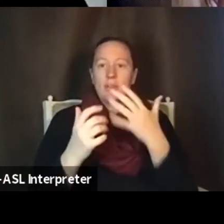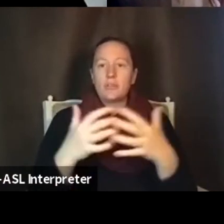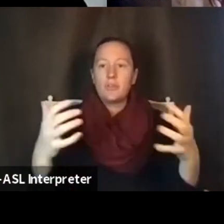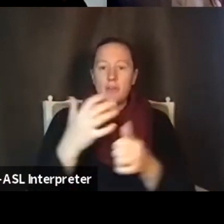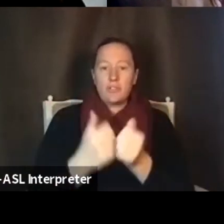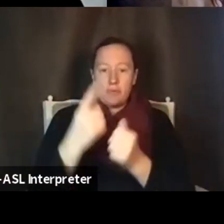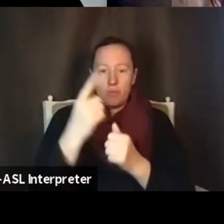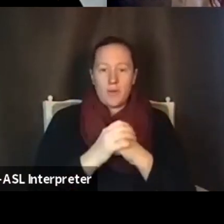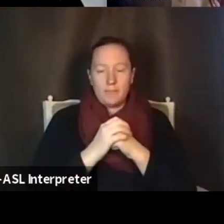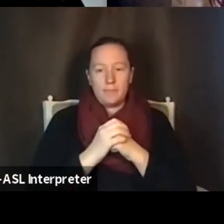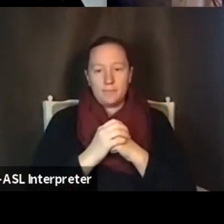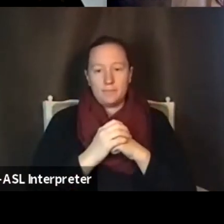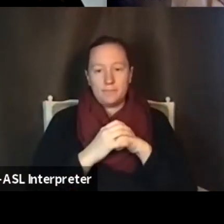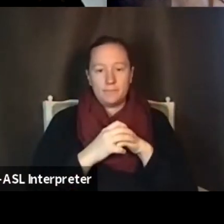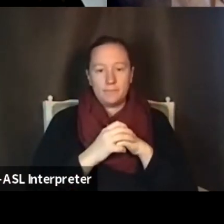everyone.